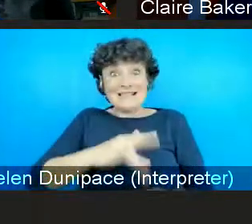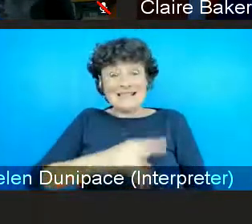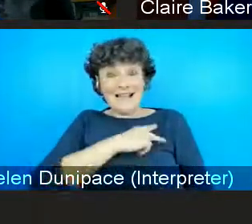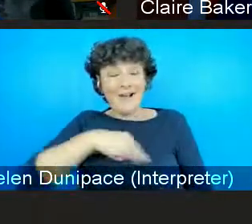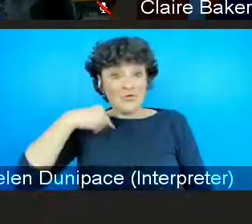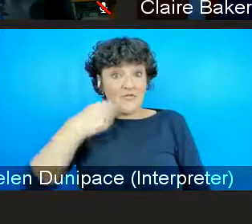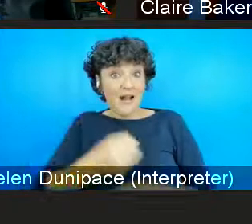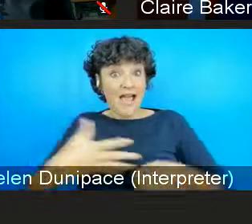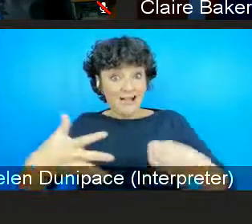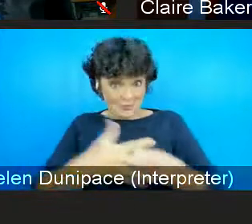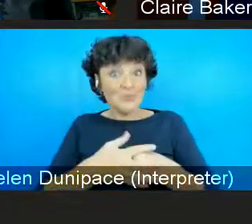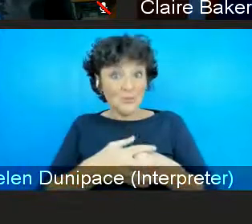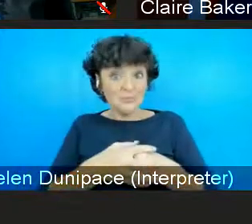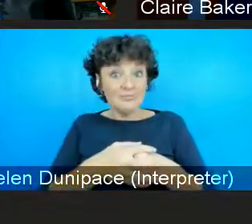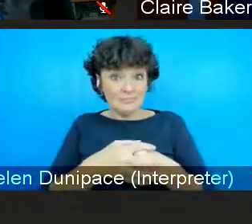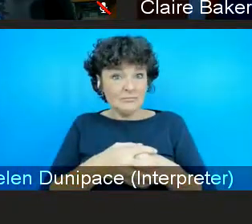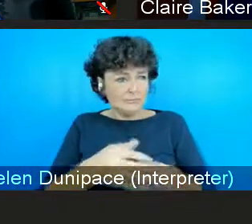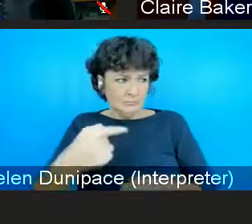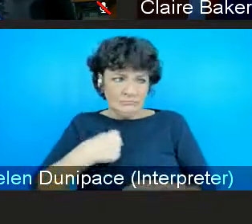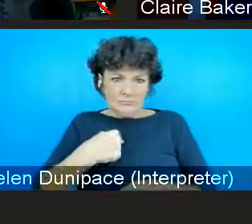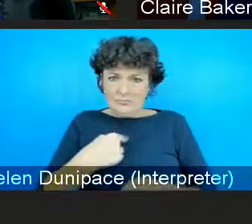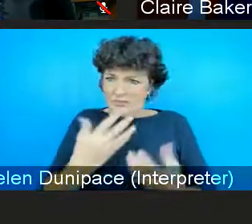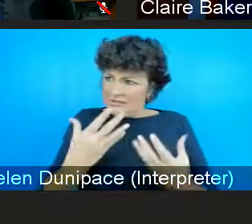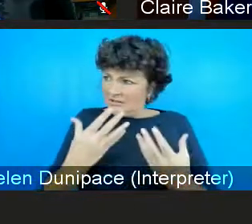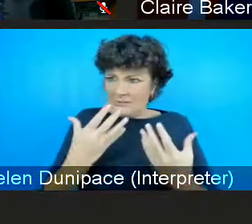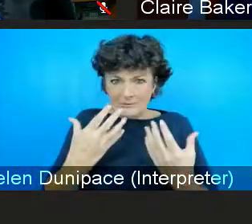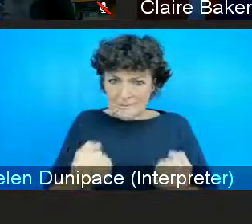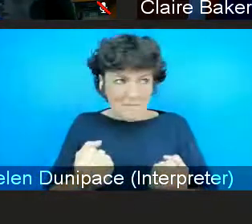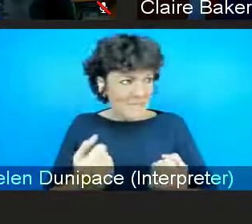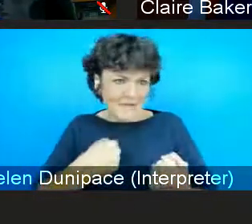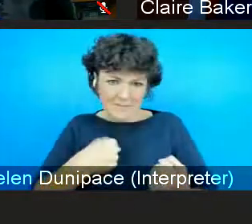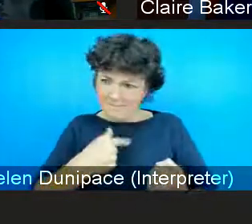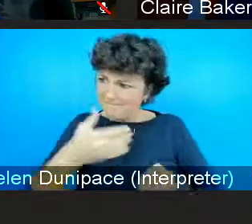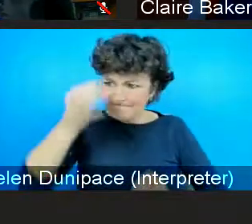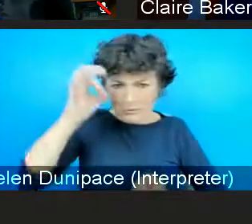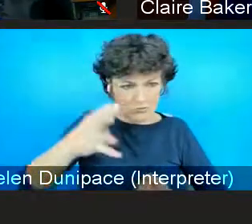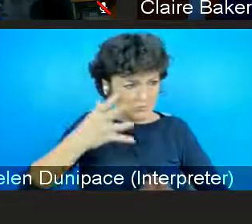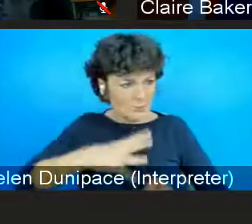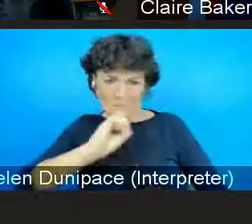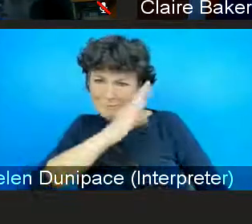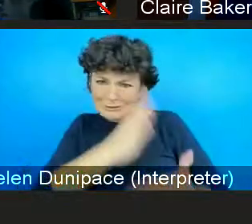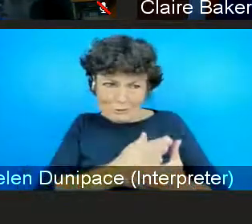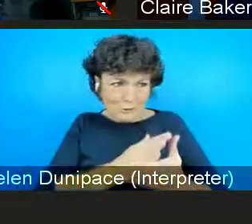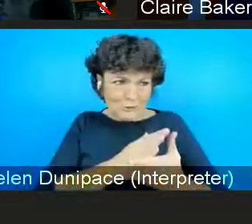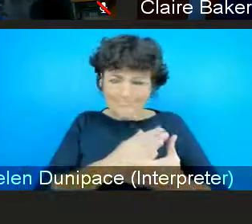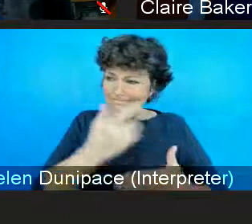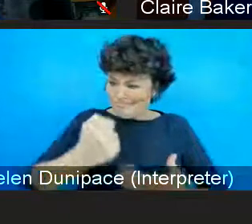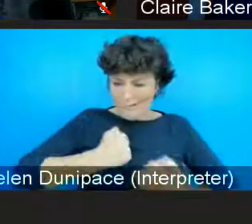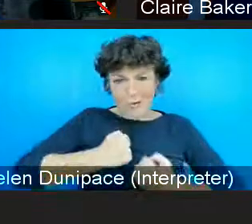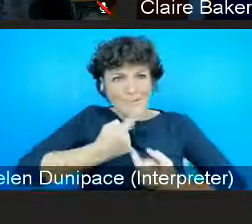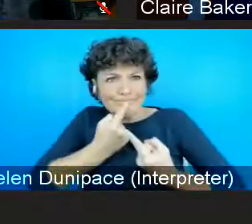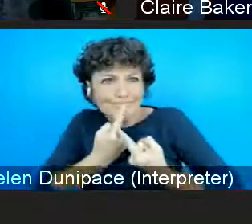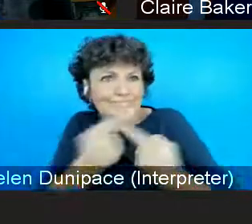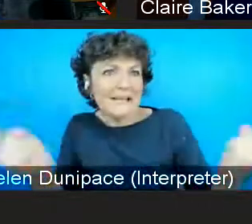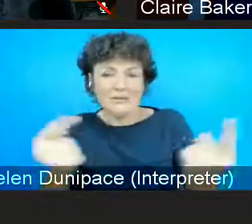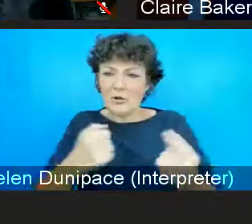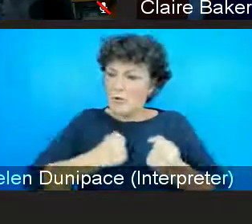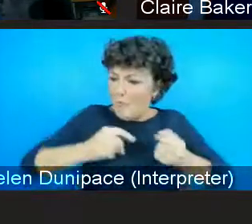Glasgow, you know, it's something that we are absolutely trying to put at the heart of the kind of the message and the plans that we have